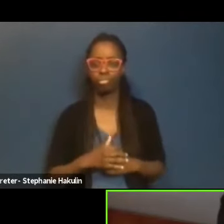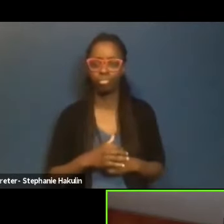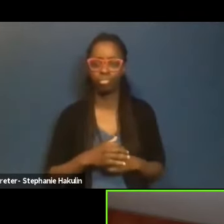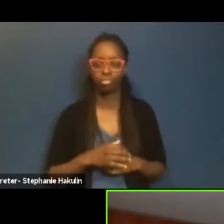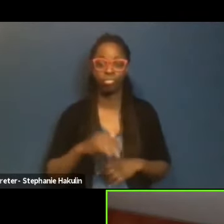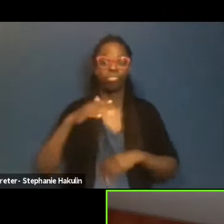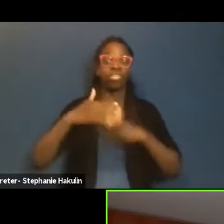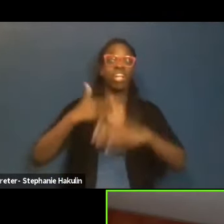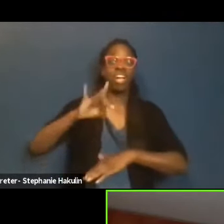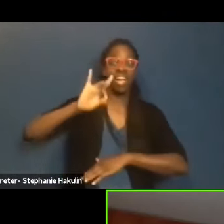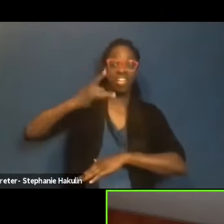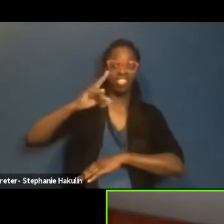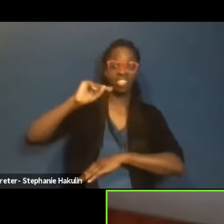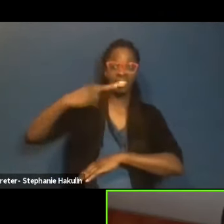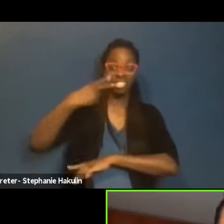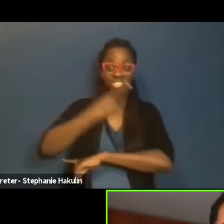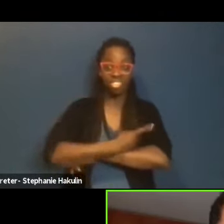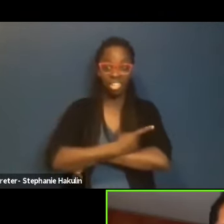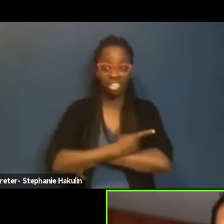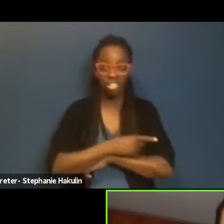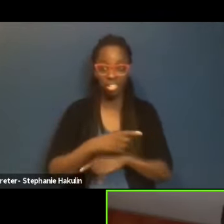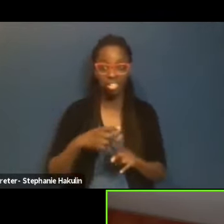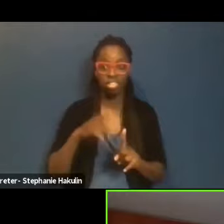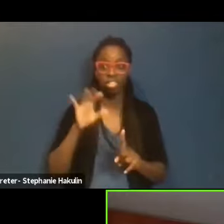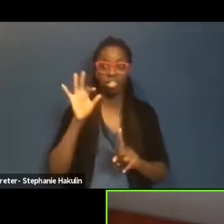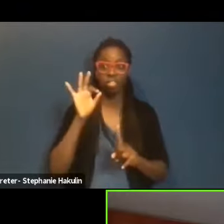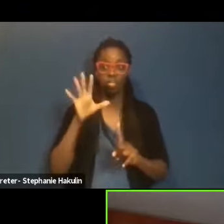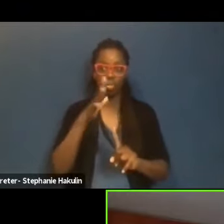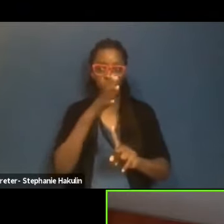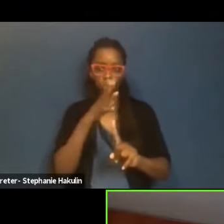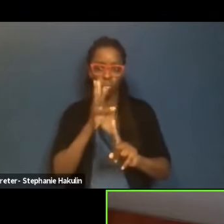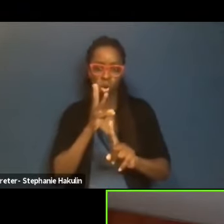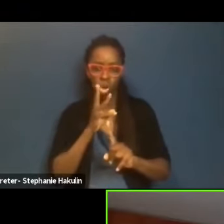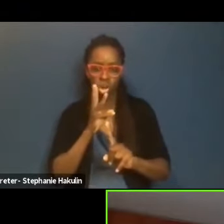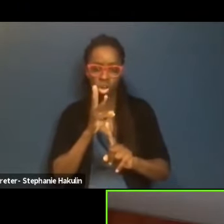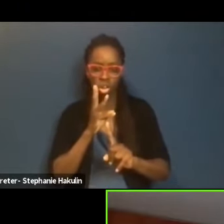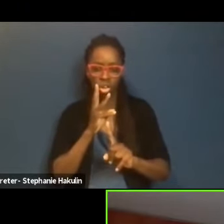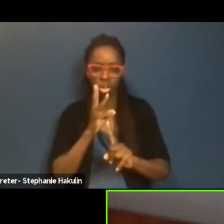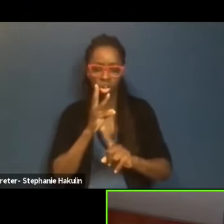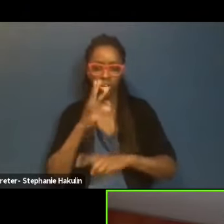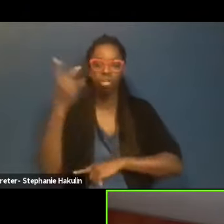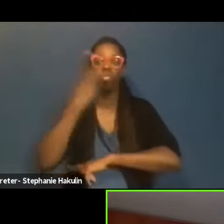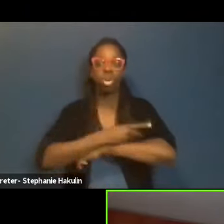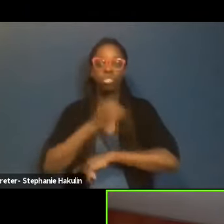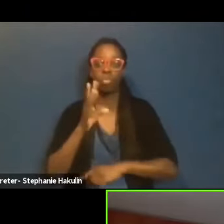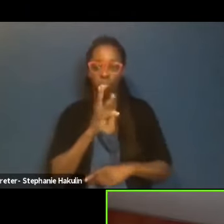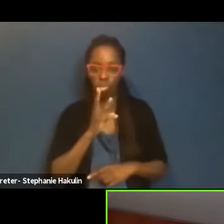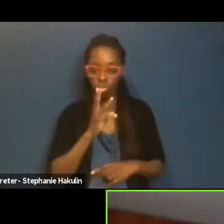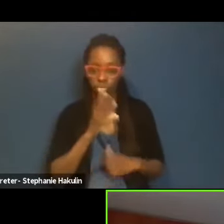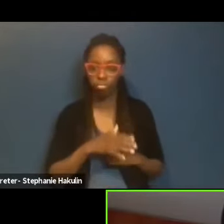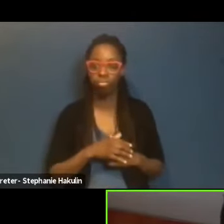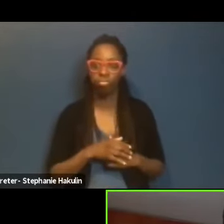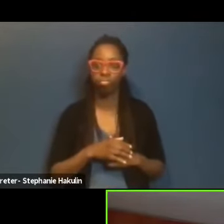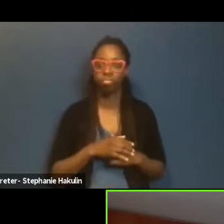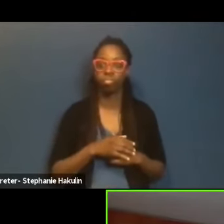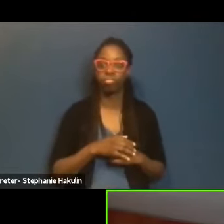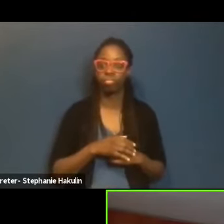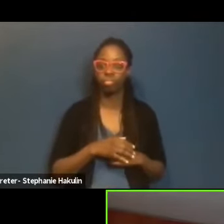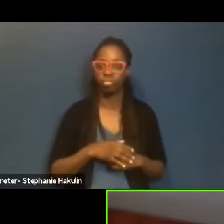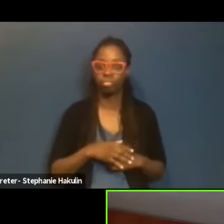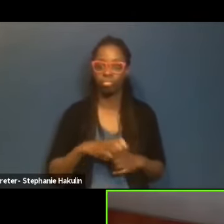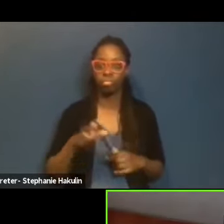de Agua, prayed in honor of El Santísimo Bad Bunny. On the eighth day, the people conjure